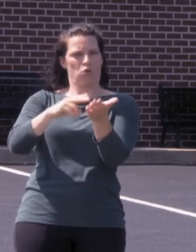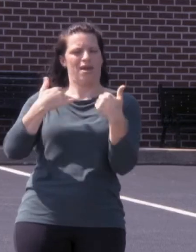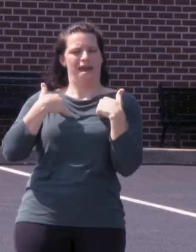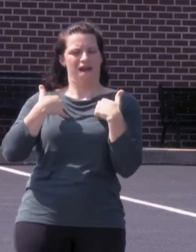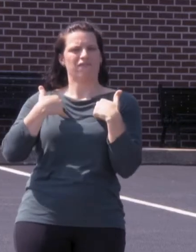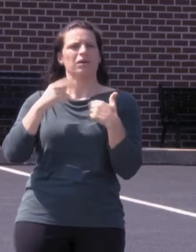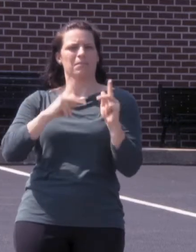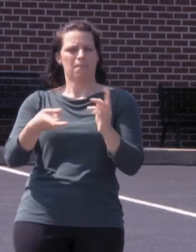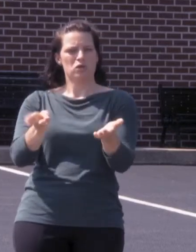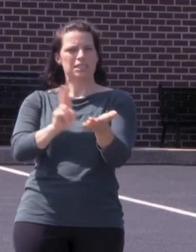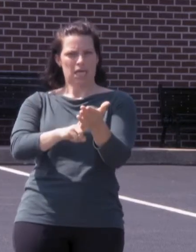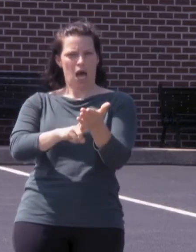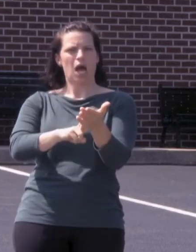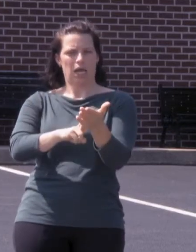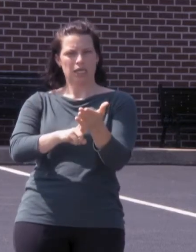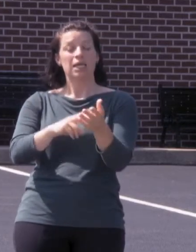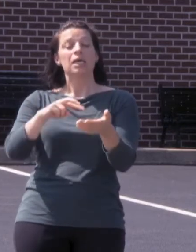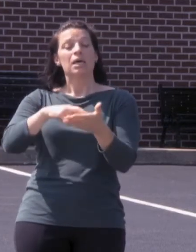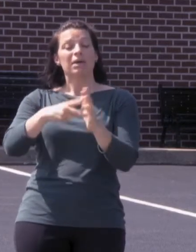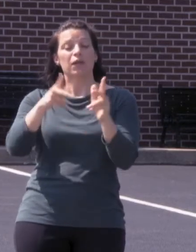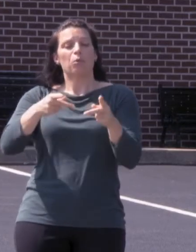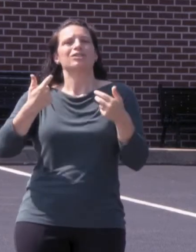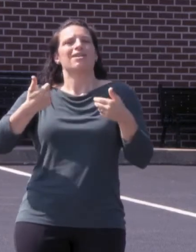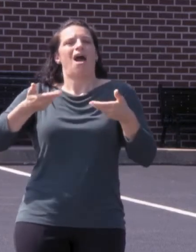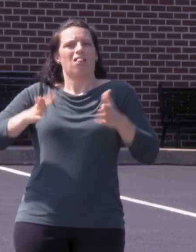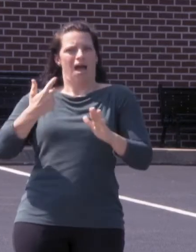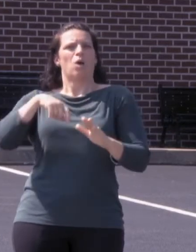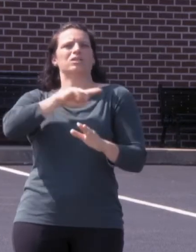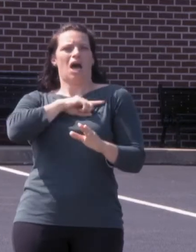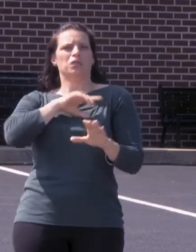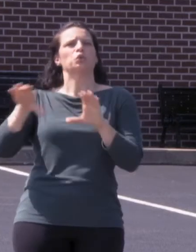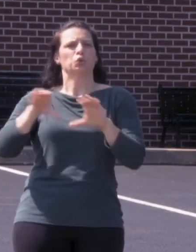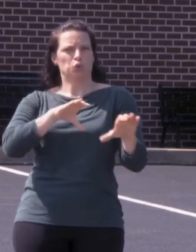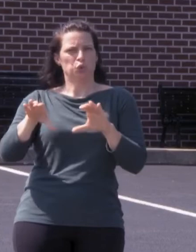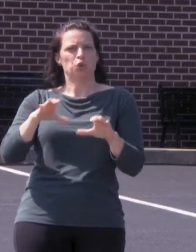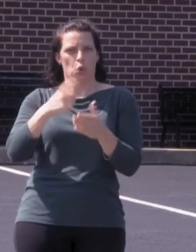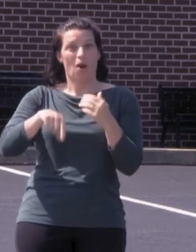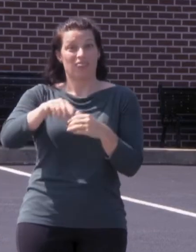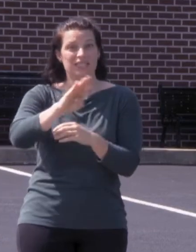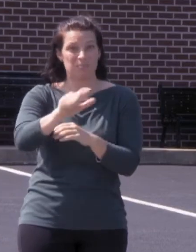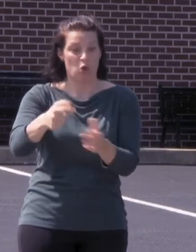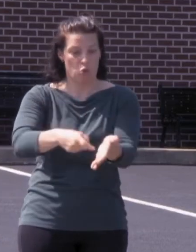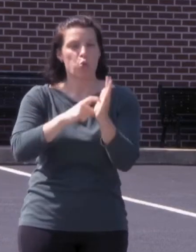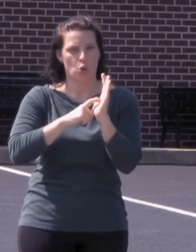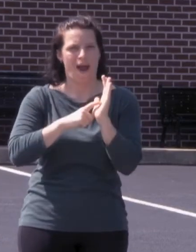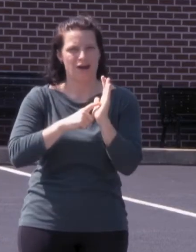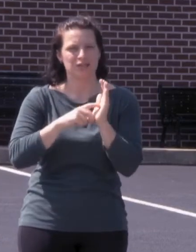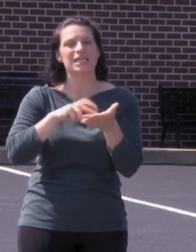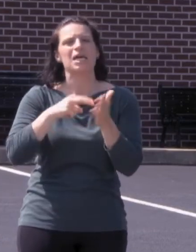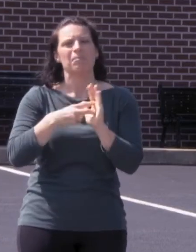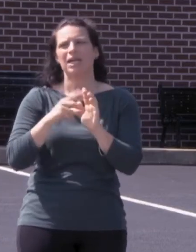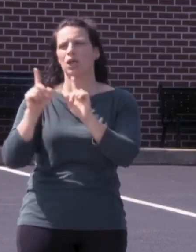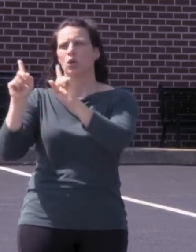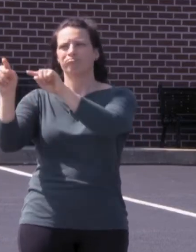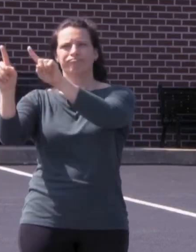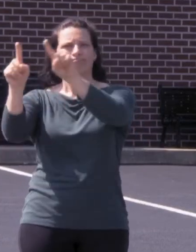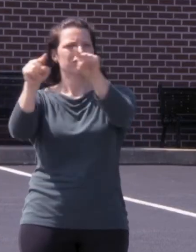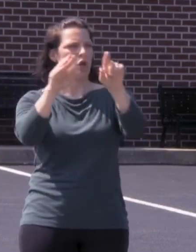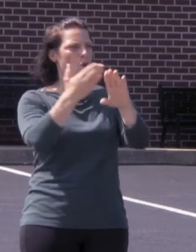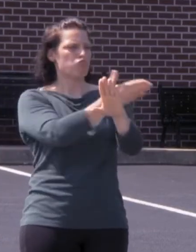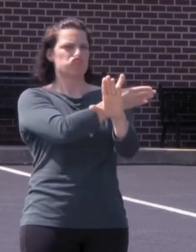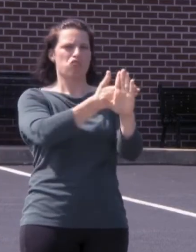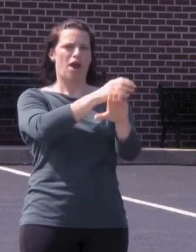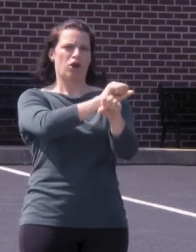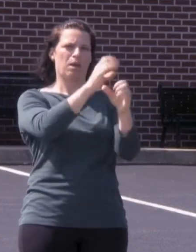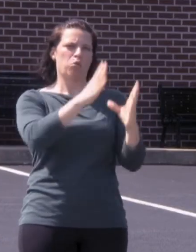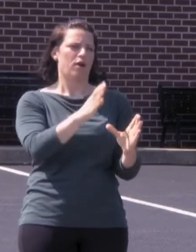process whereby the applicant allows us to do essentially what this bill mandates, which is to go to those prior employers